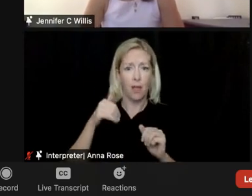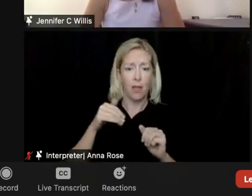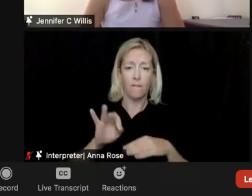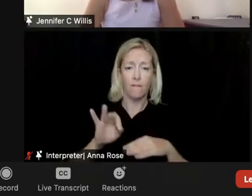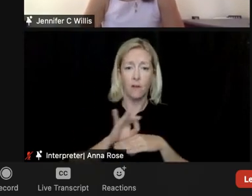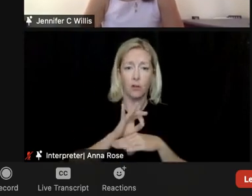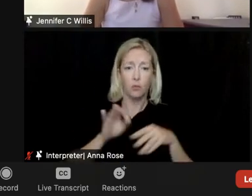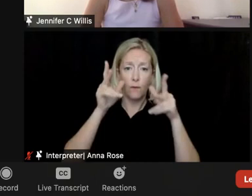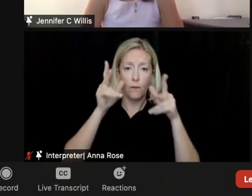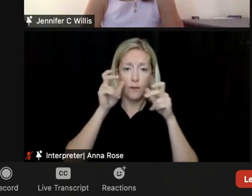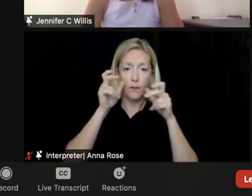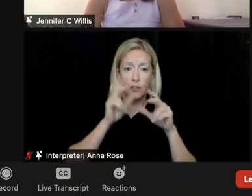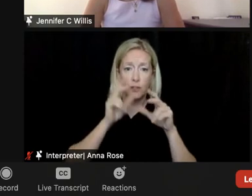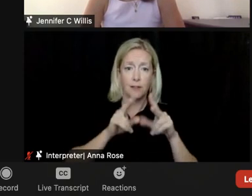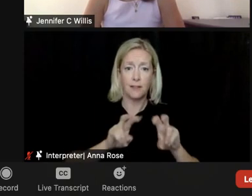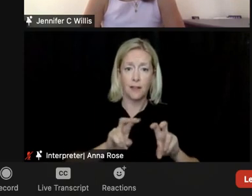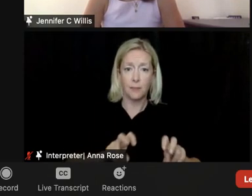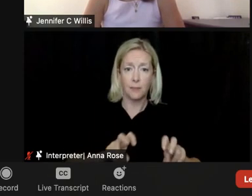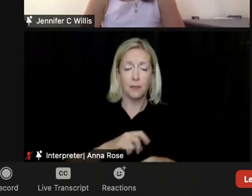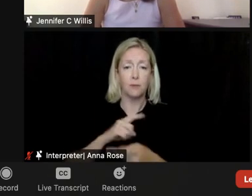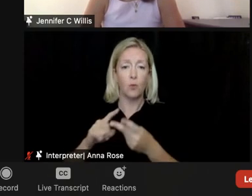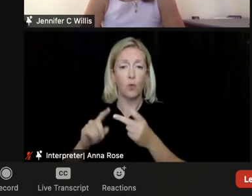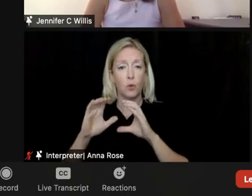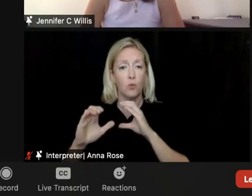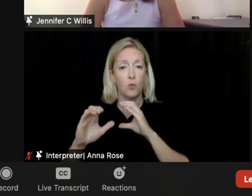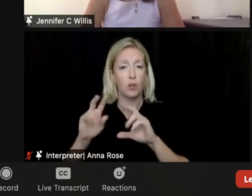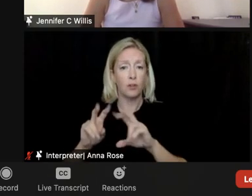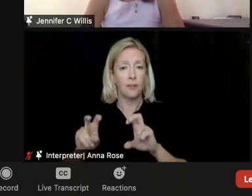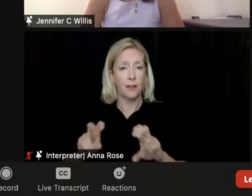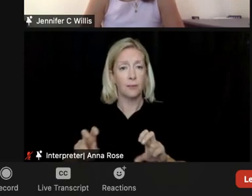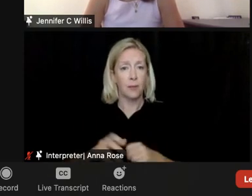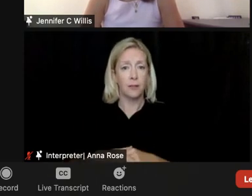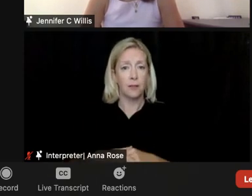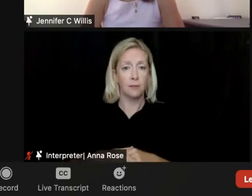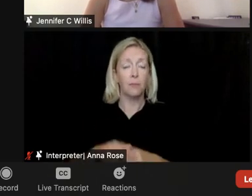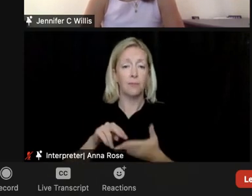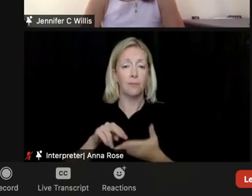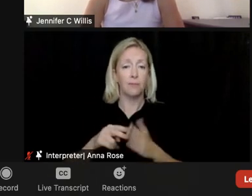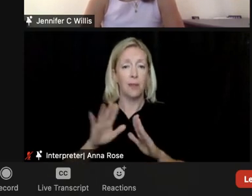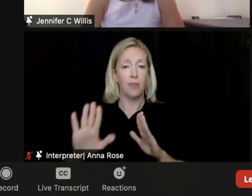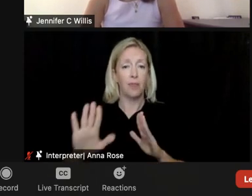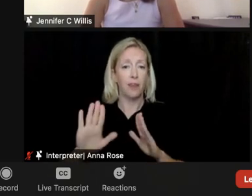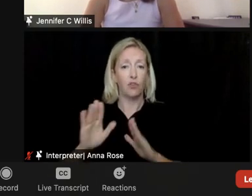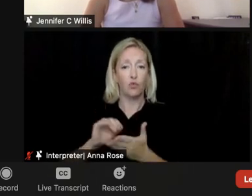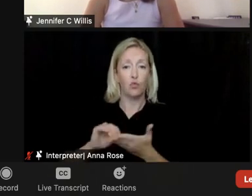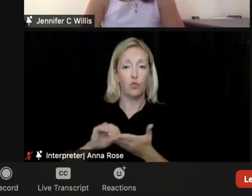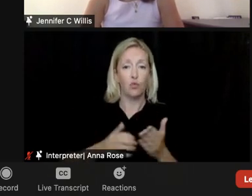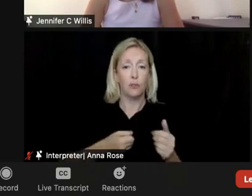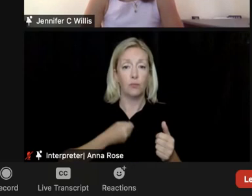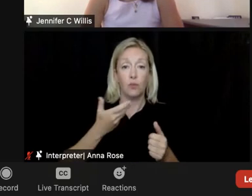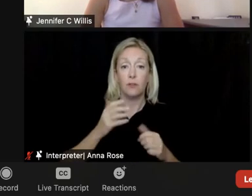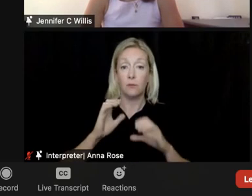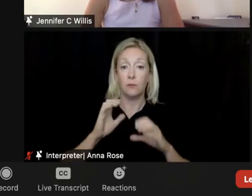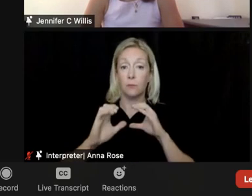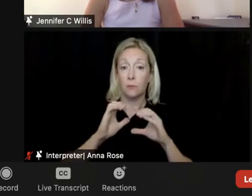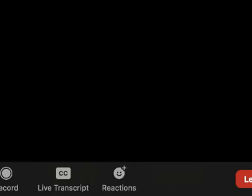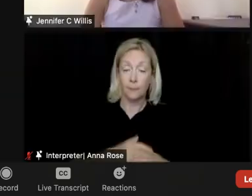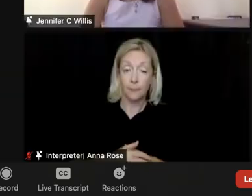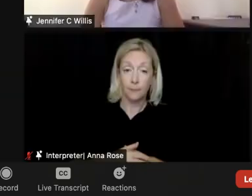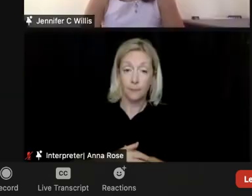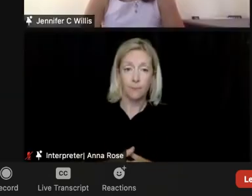assessment and a communication assessment, which should be, of their current expressive communication. For many of our